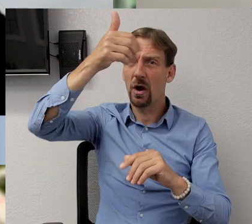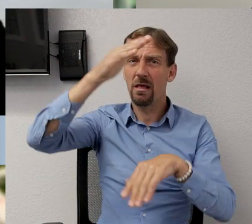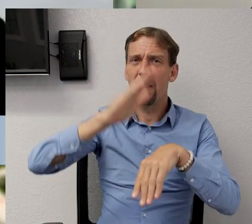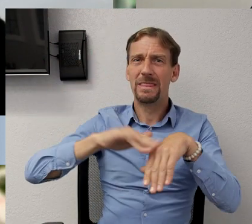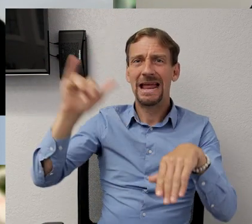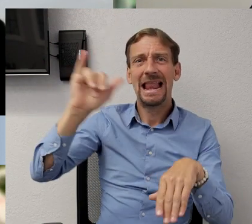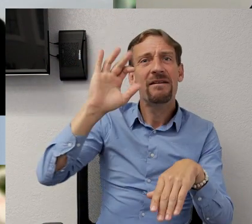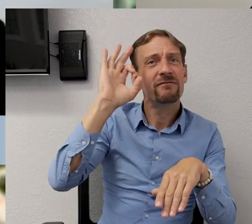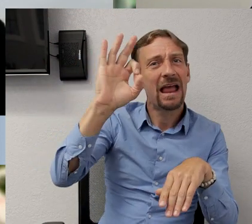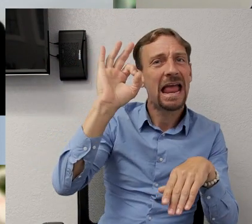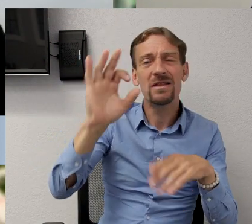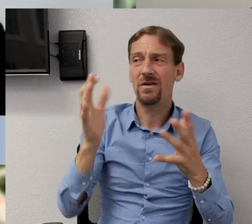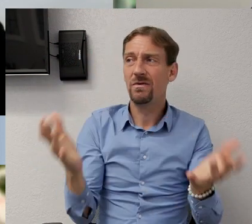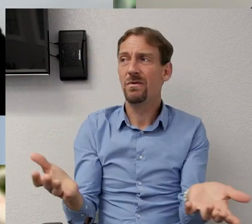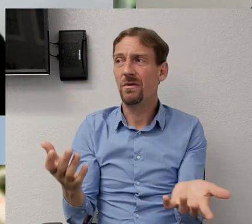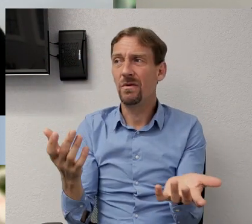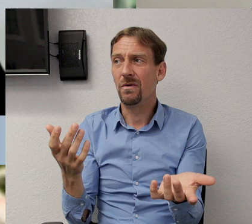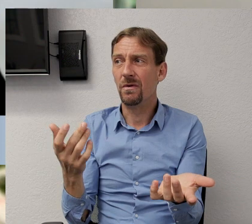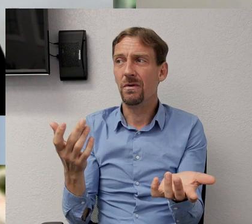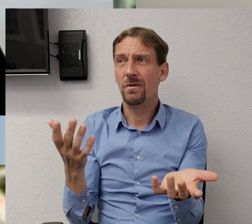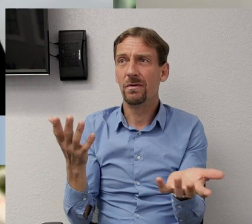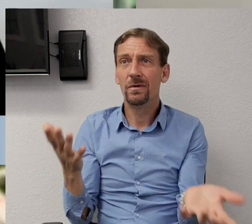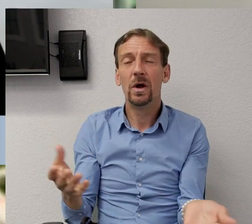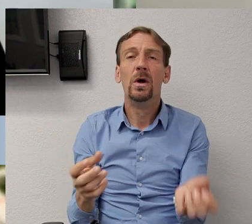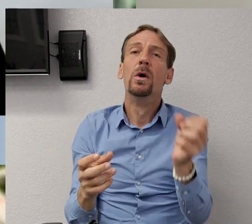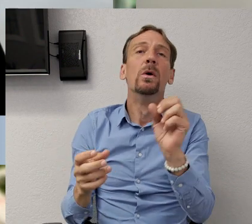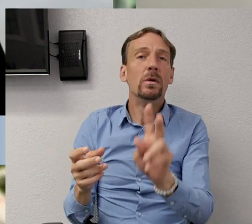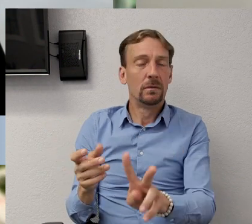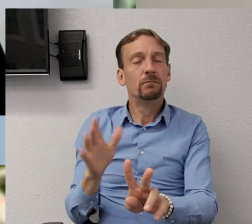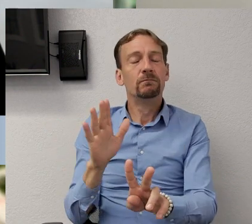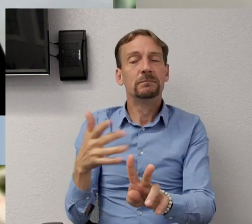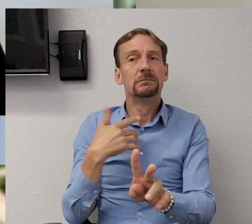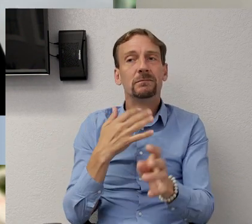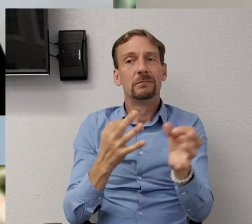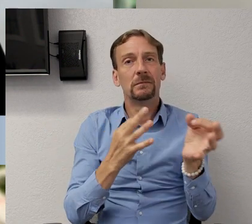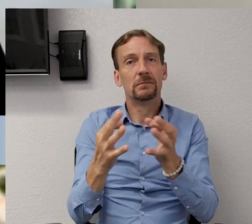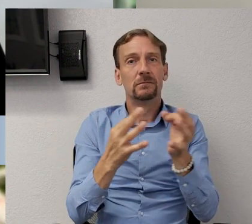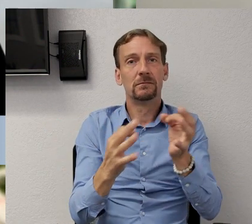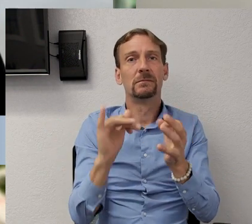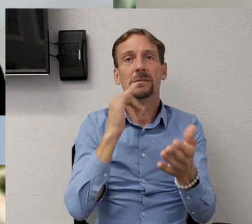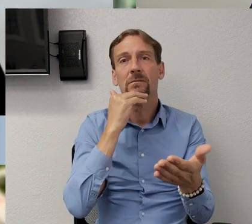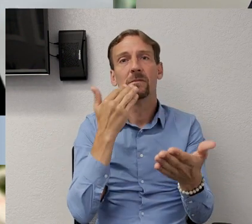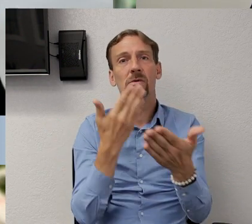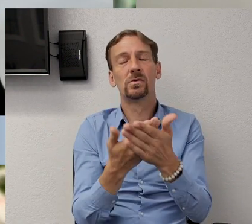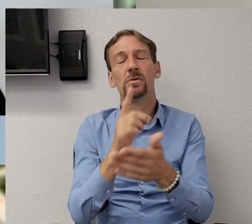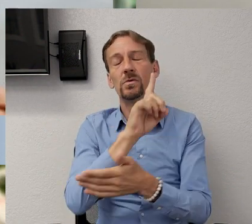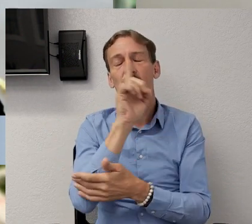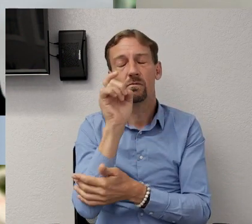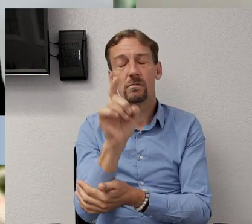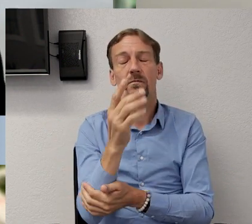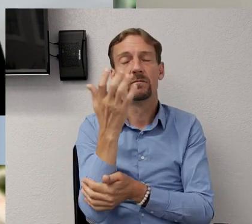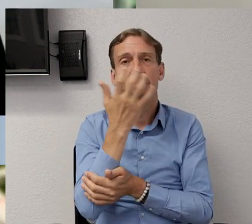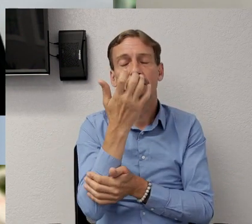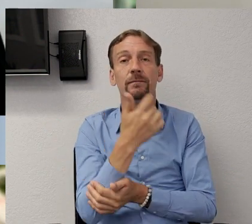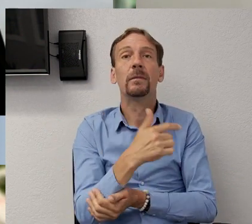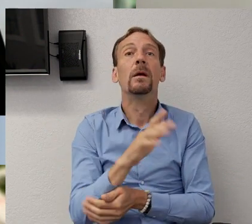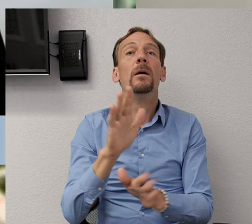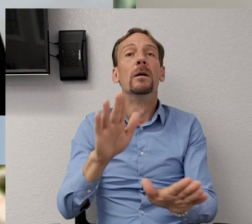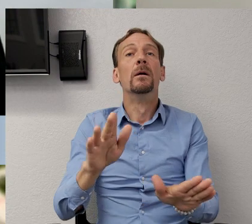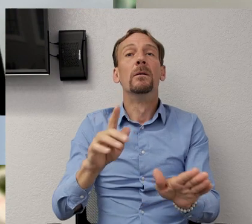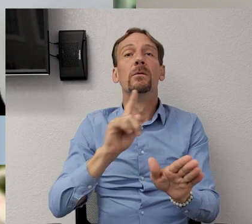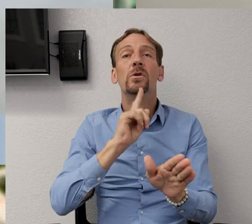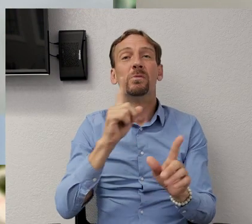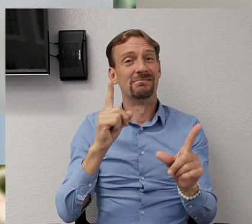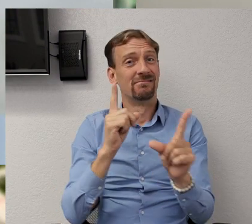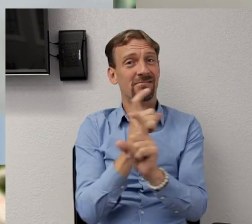say, Fresno? Right. Yeah. It's an excellent question because I think it's a